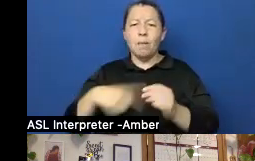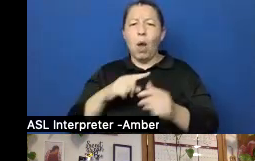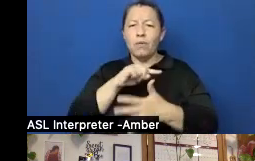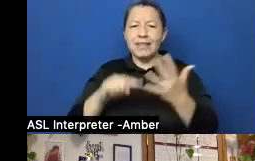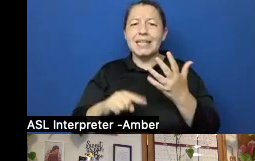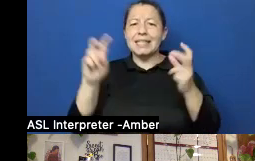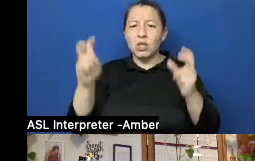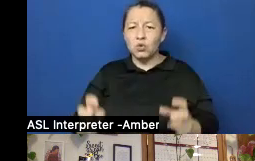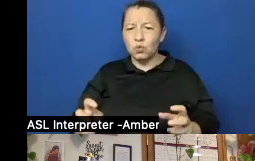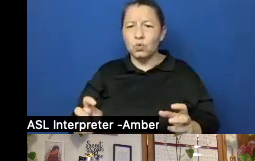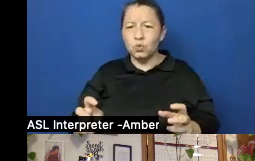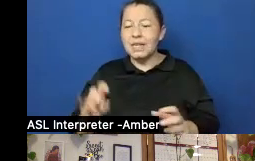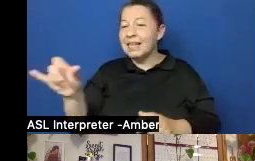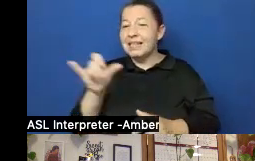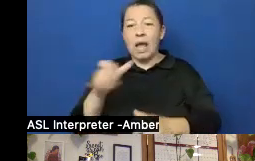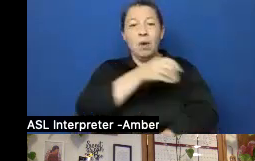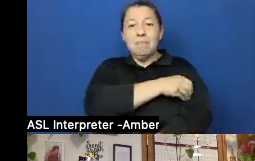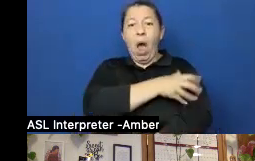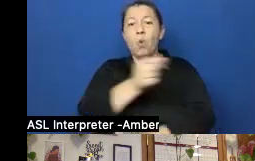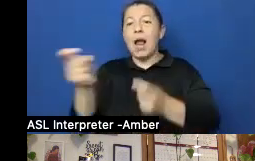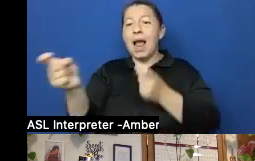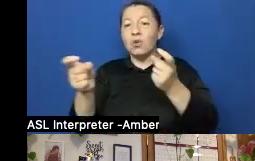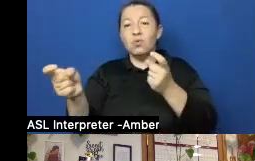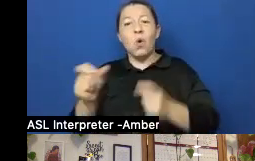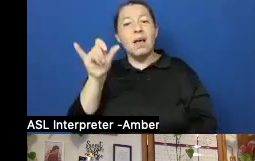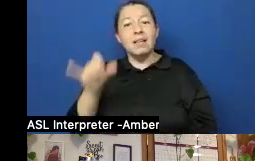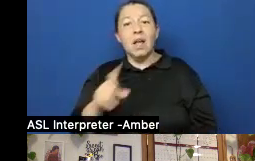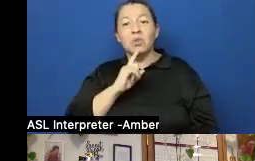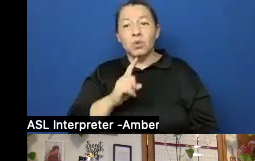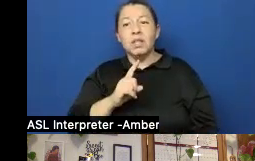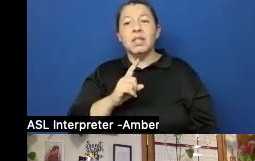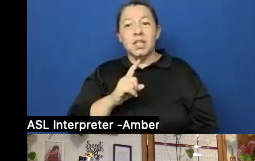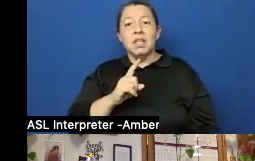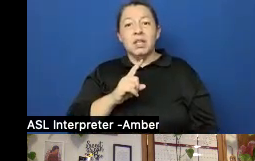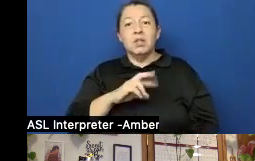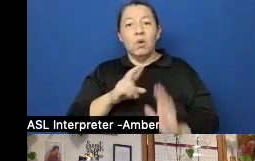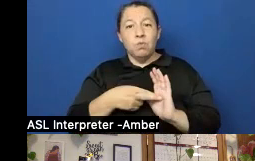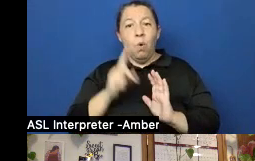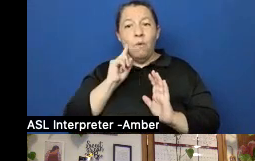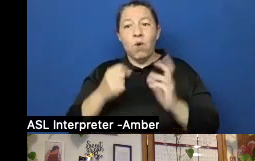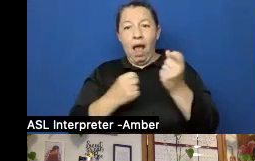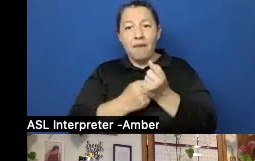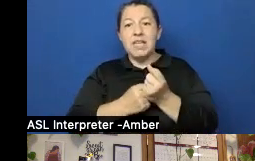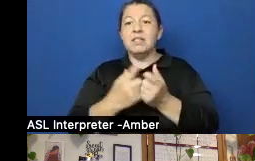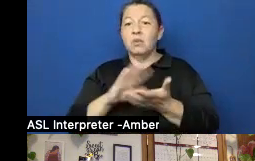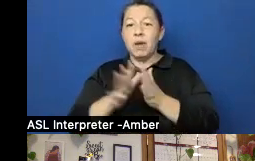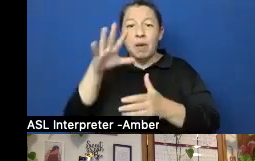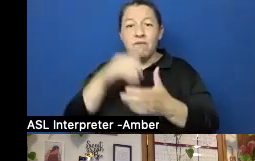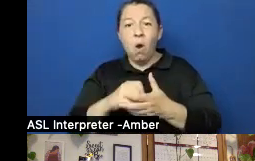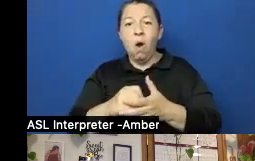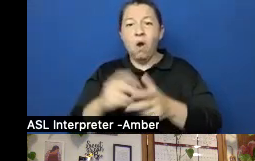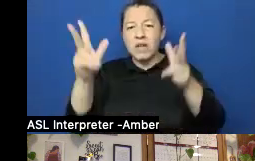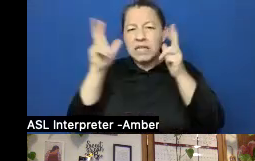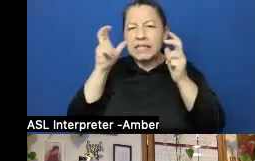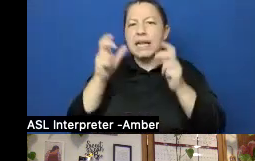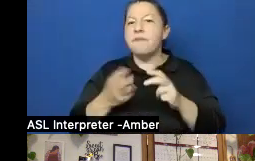with power and control. That would be the pull for advocates to be involved and to listen and to have heightened awareness of why are